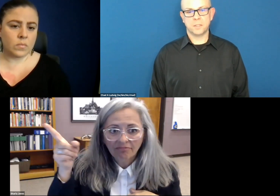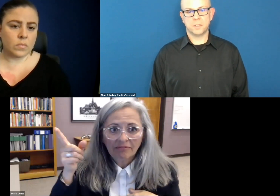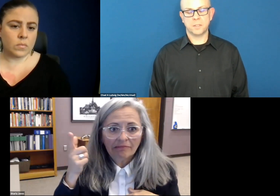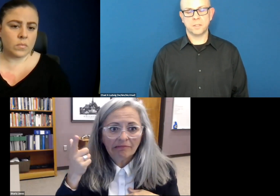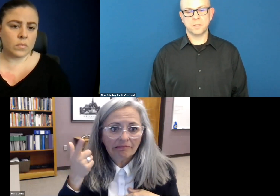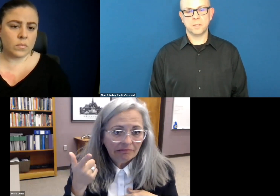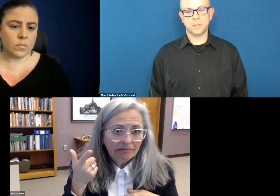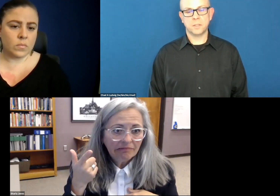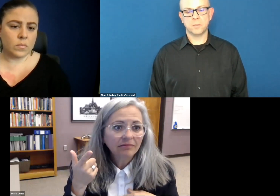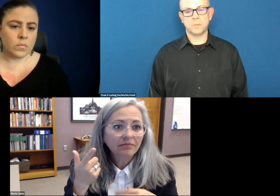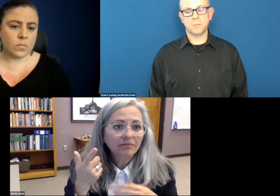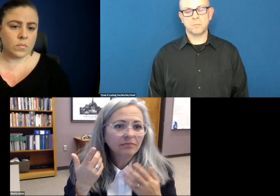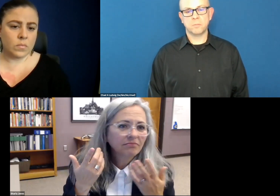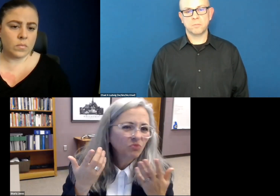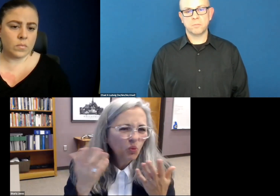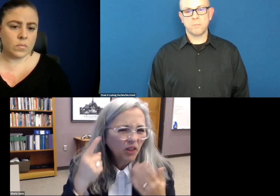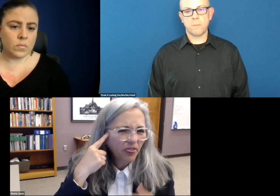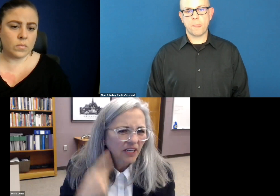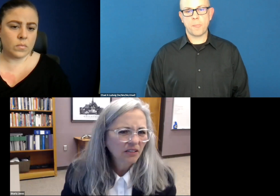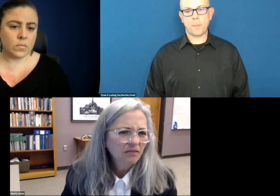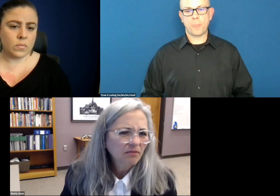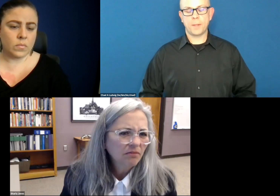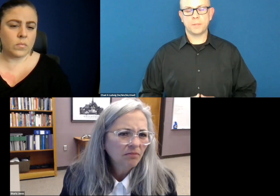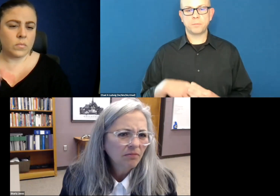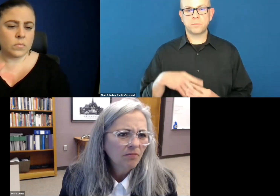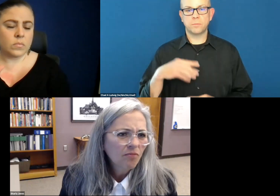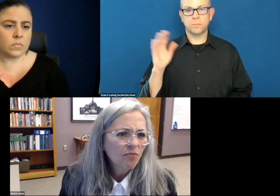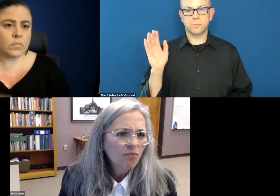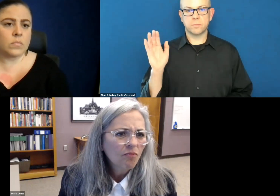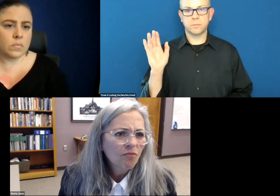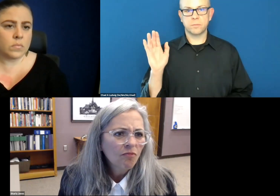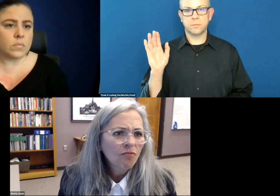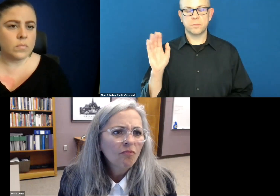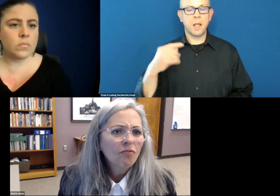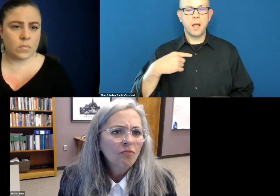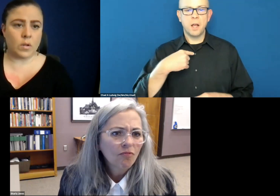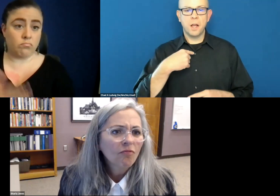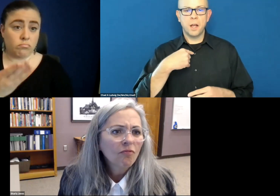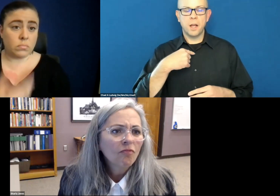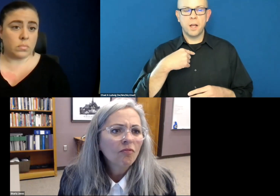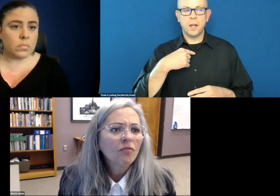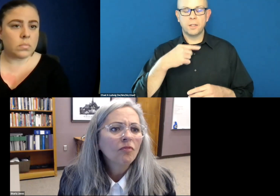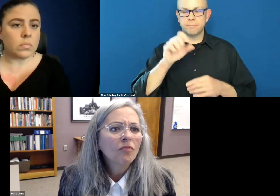home county may be a different county. So what do you think?